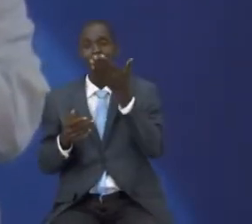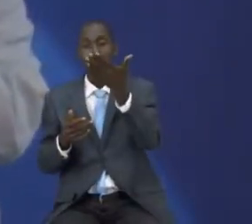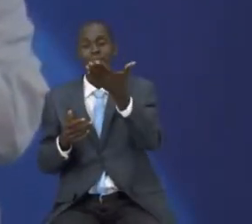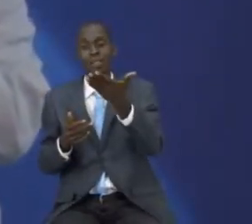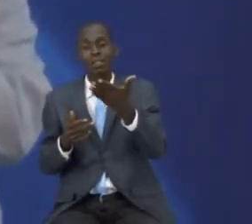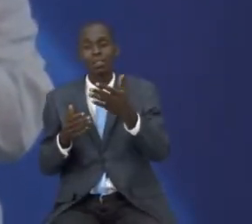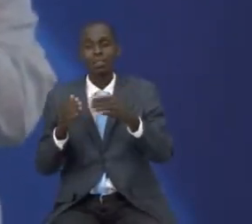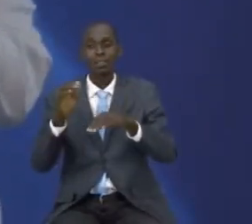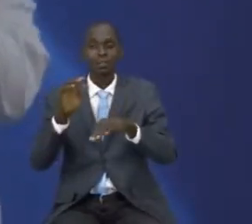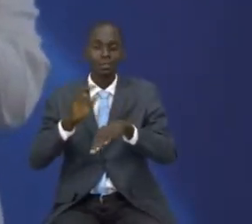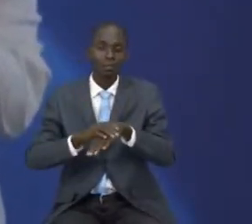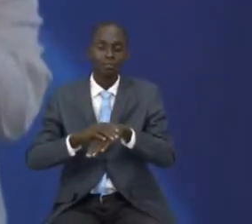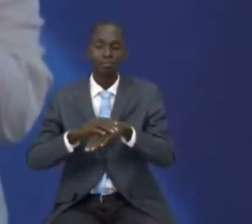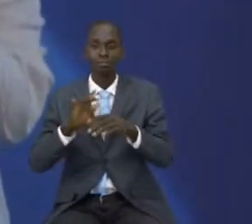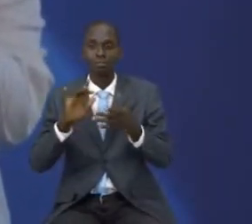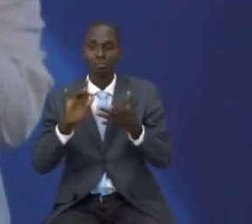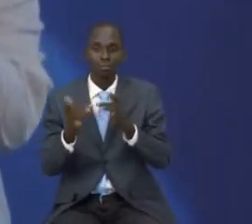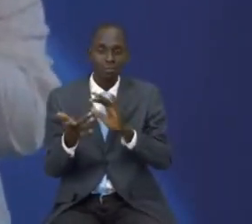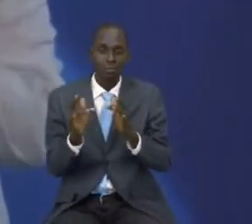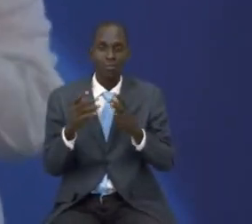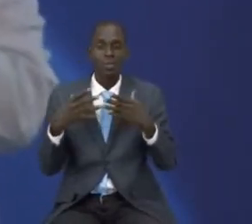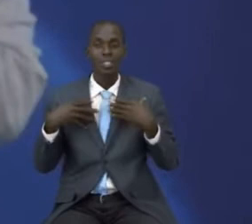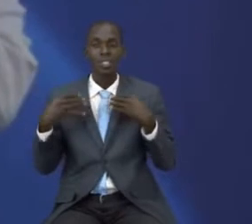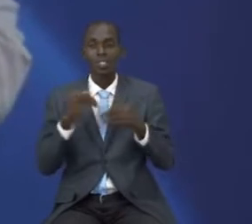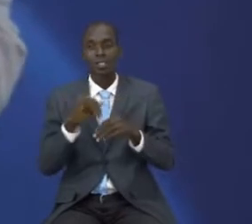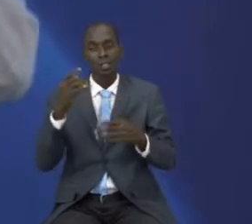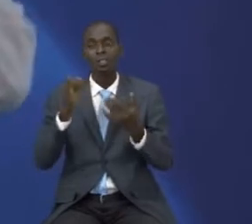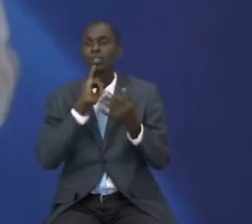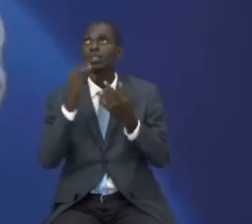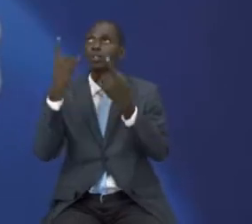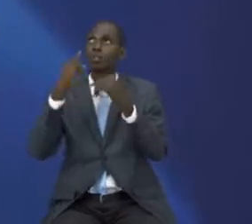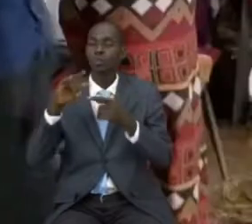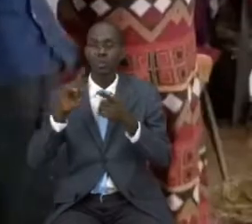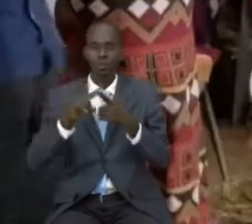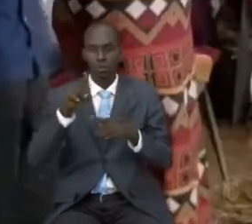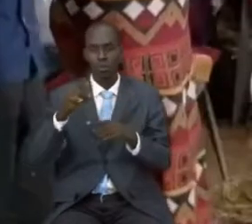online, healing is coming to you.